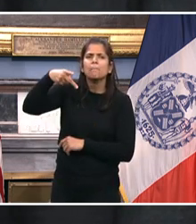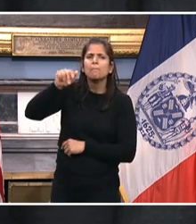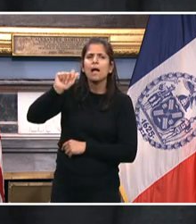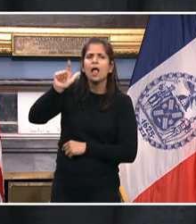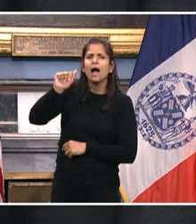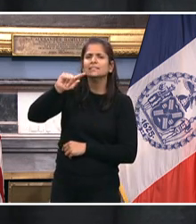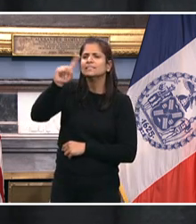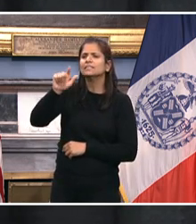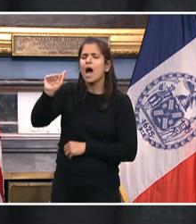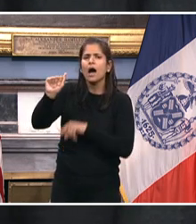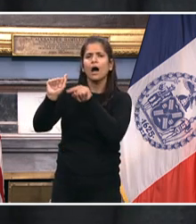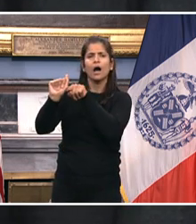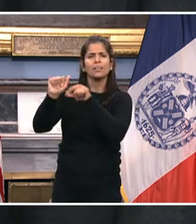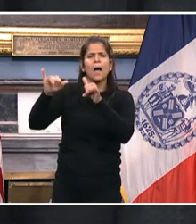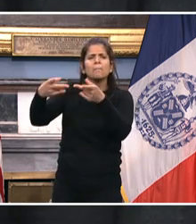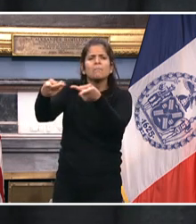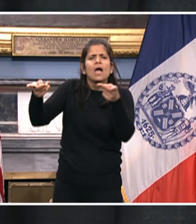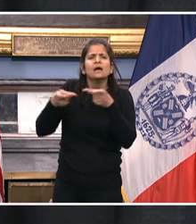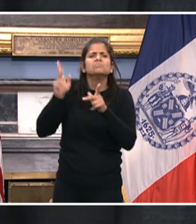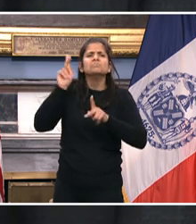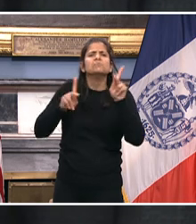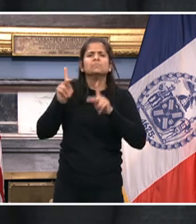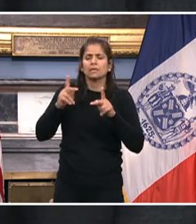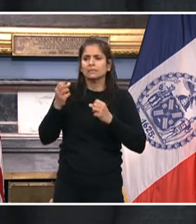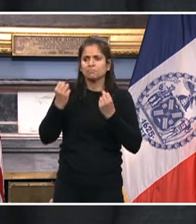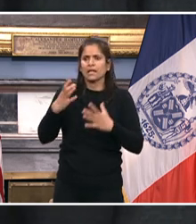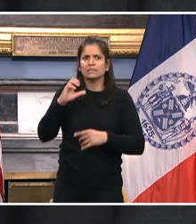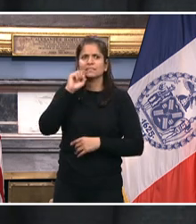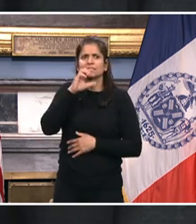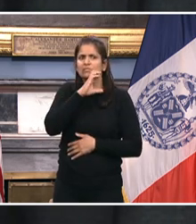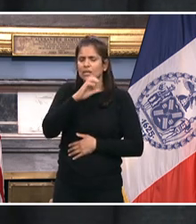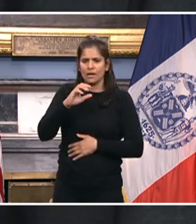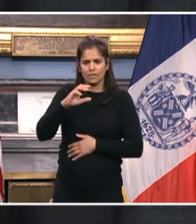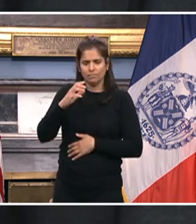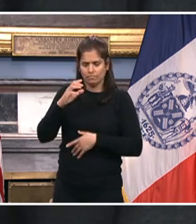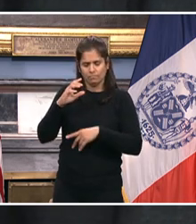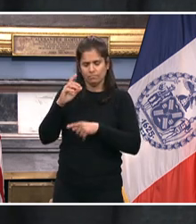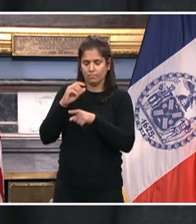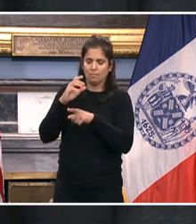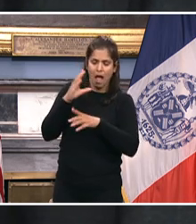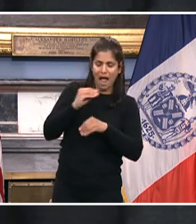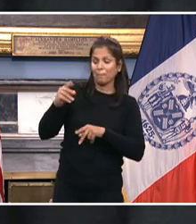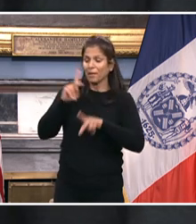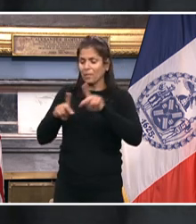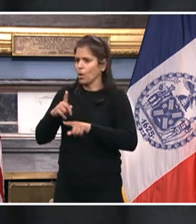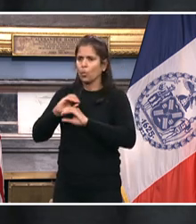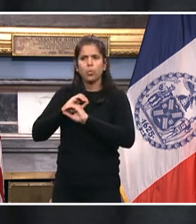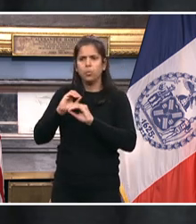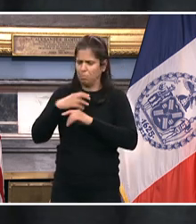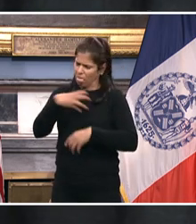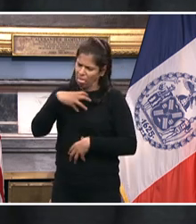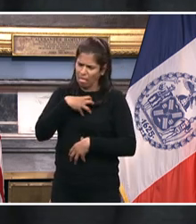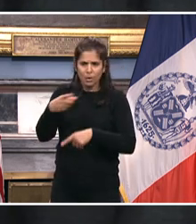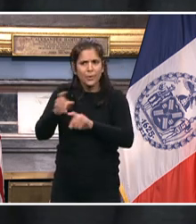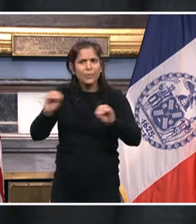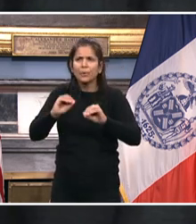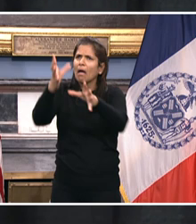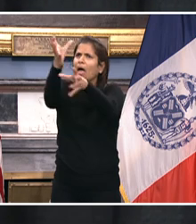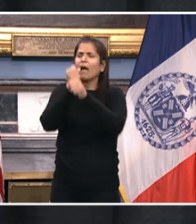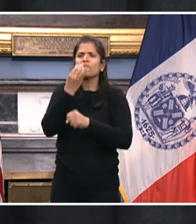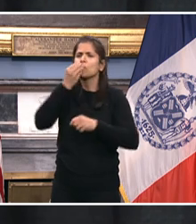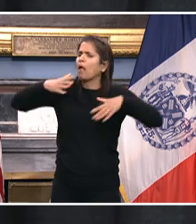More than 2 weeks ago, people at their senior center signed up, and the shipments have not come. A few